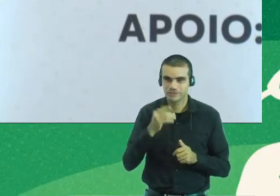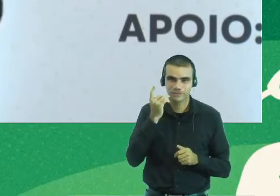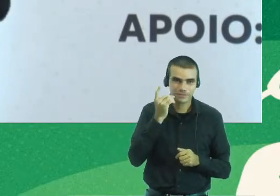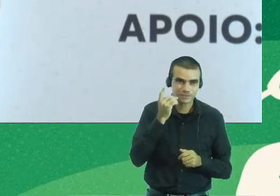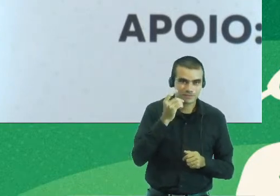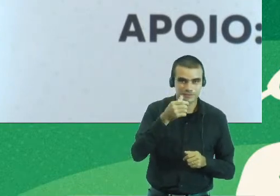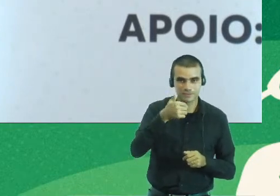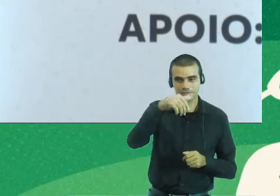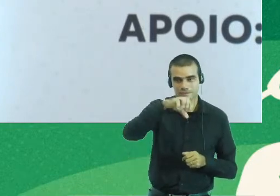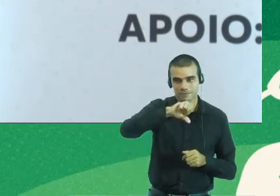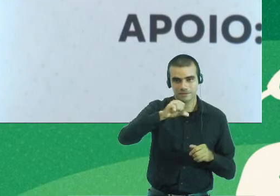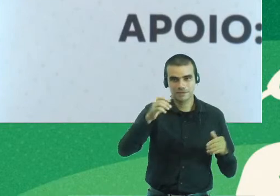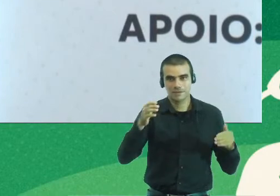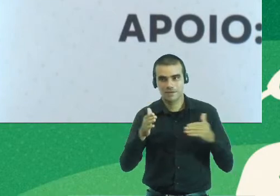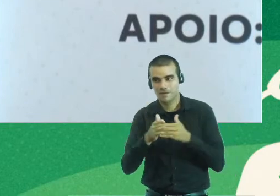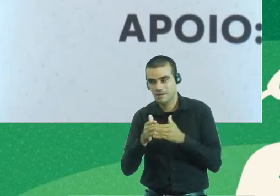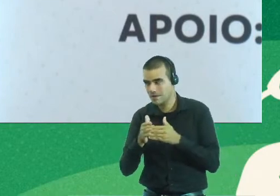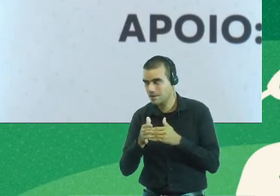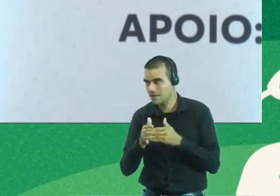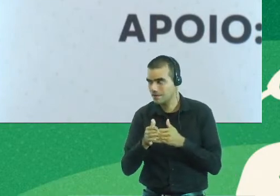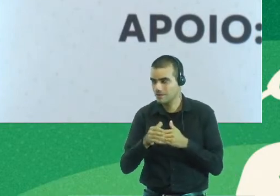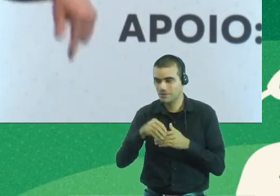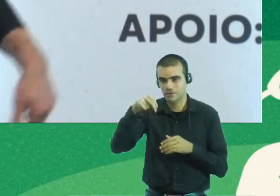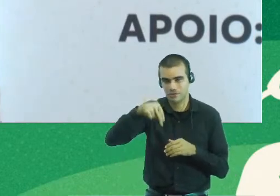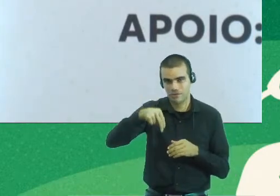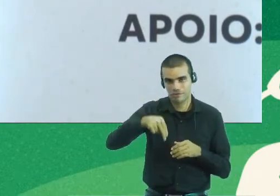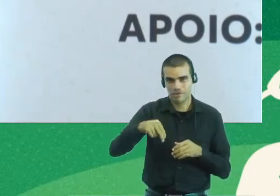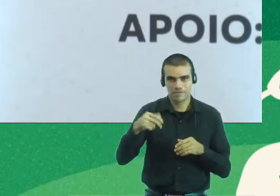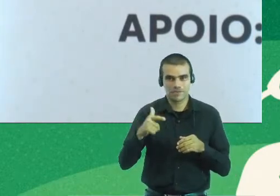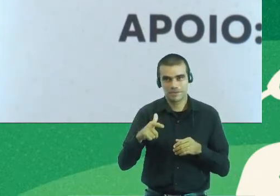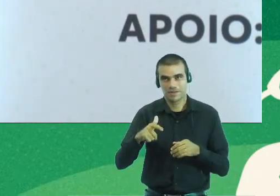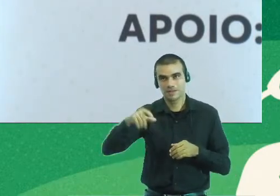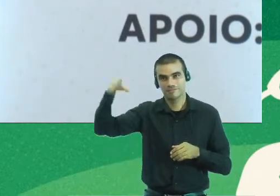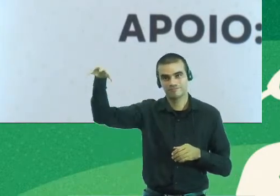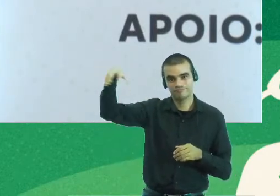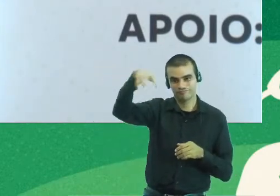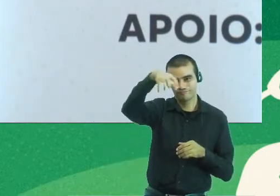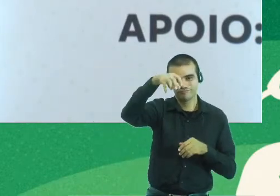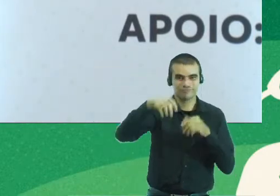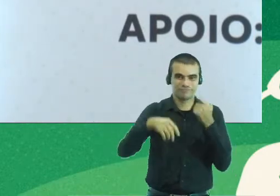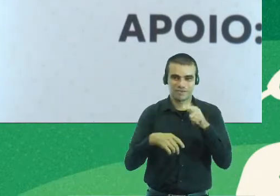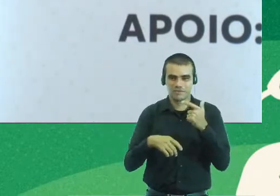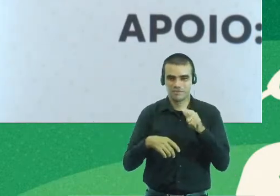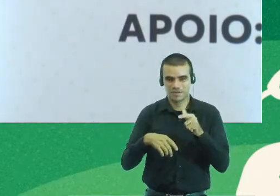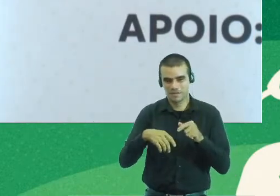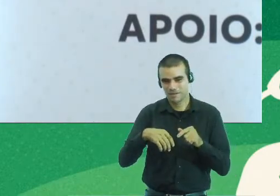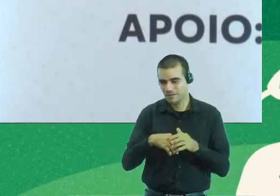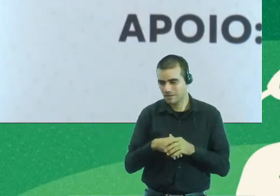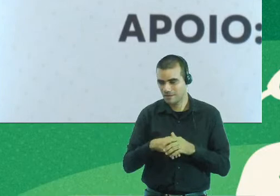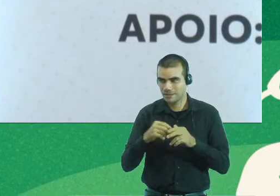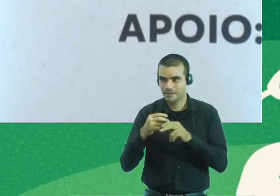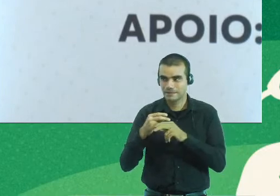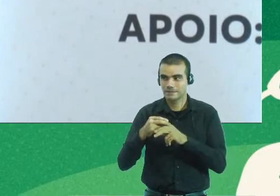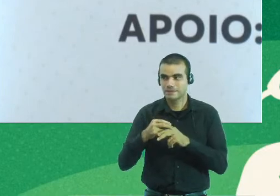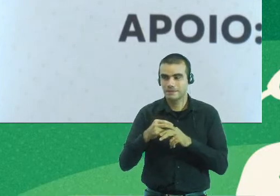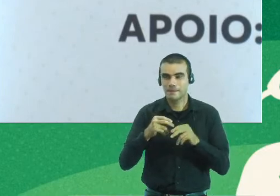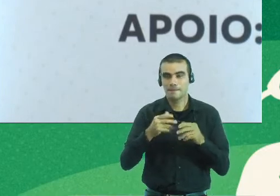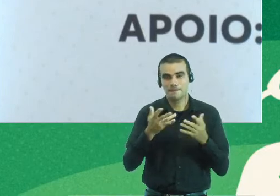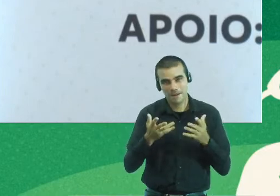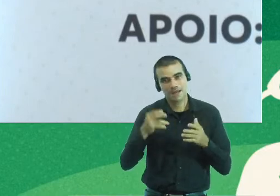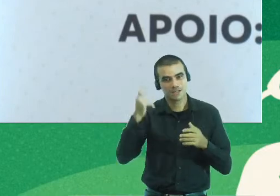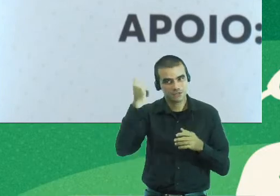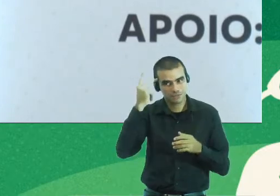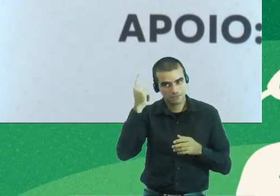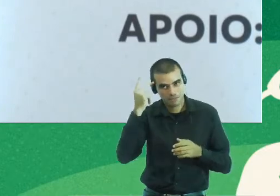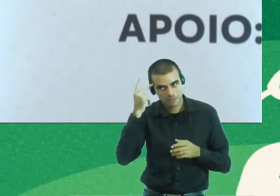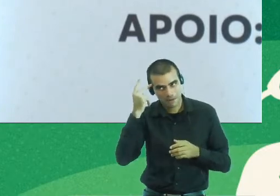unfortunately, the International Space Station will not pass by here for at least a couple of weeks, but it's passing by São Paulo on October